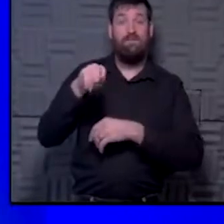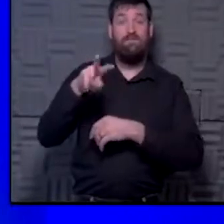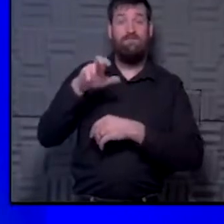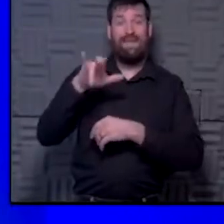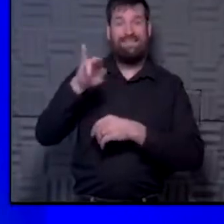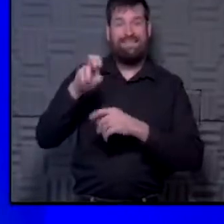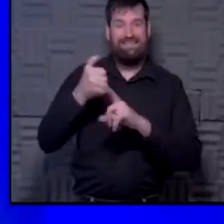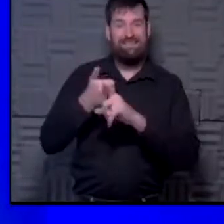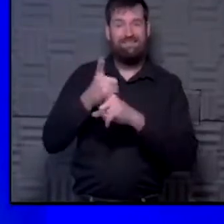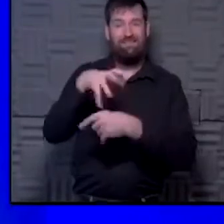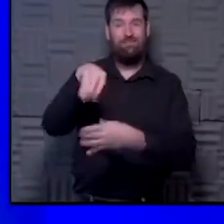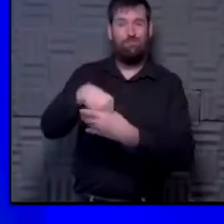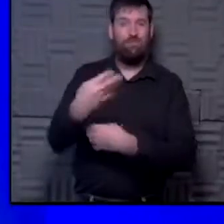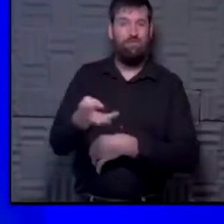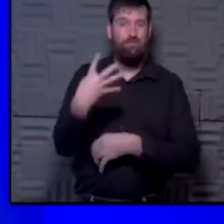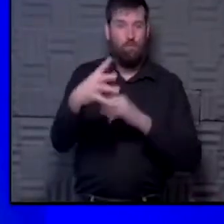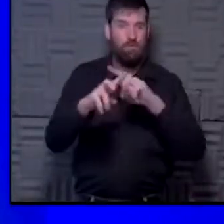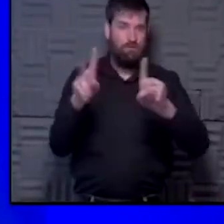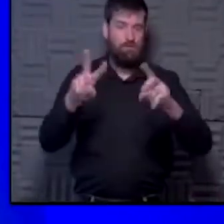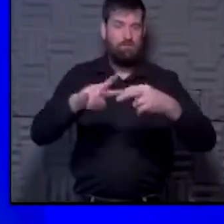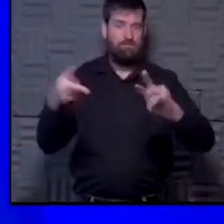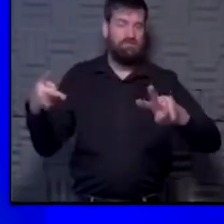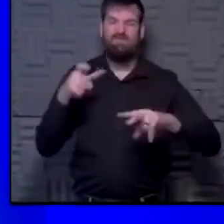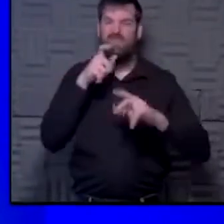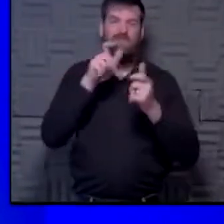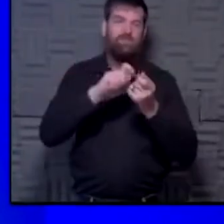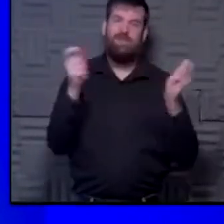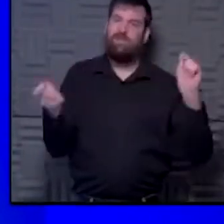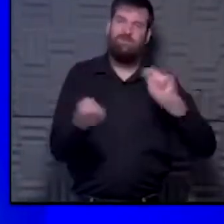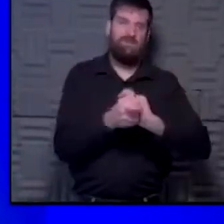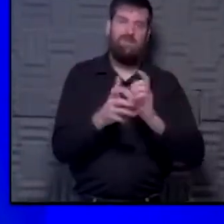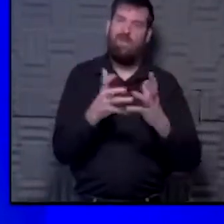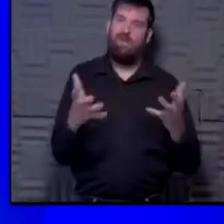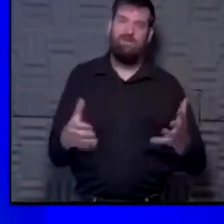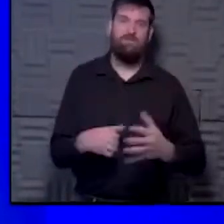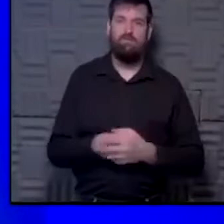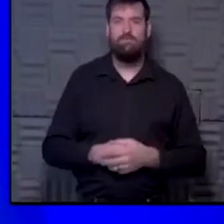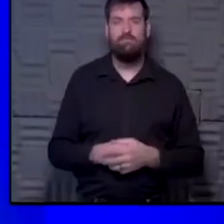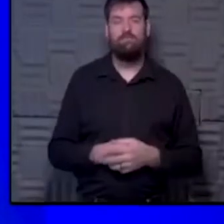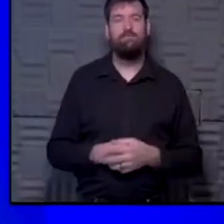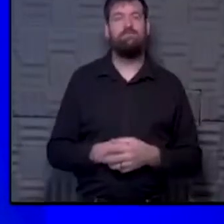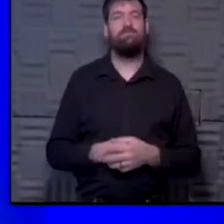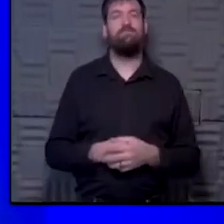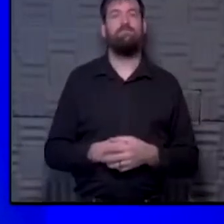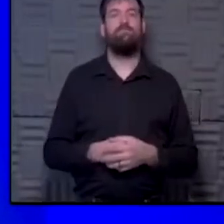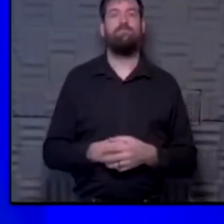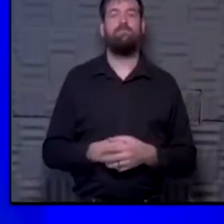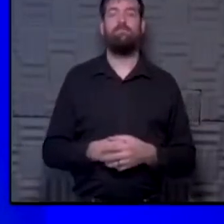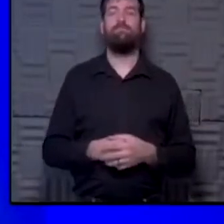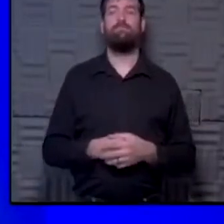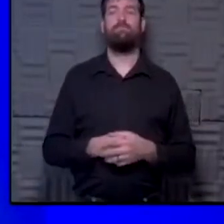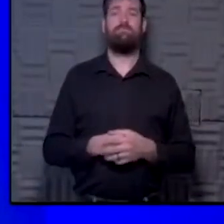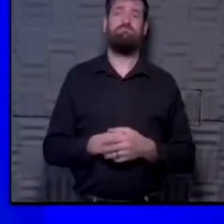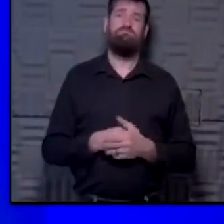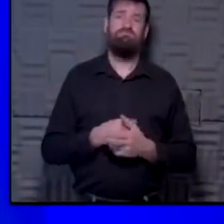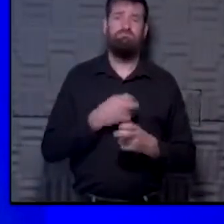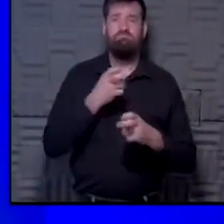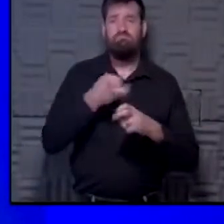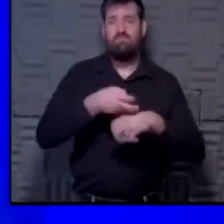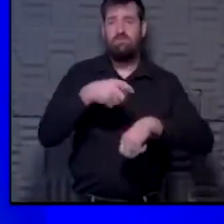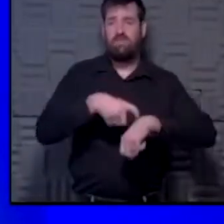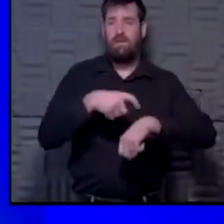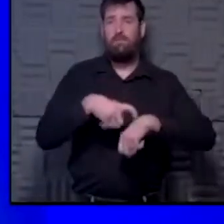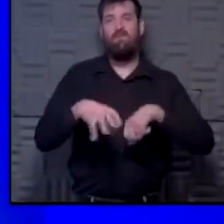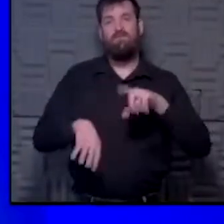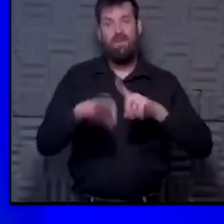4 different strains in it, really hasn't been changed all that much. So I think They will probably have a hard time finding a